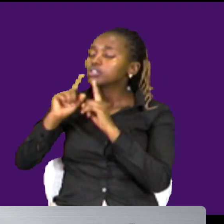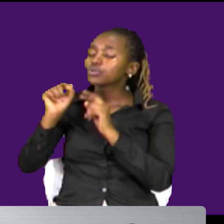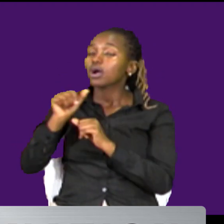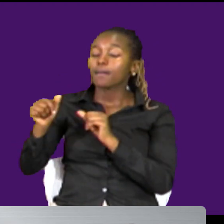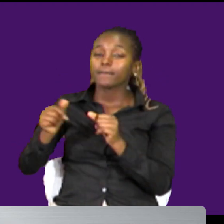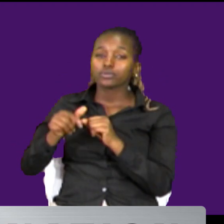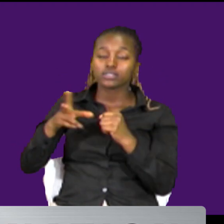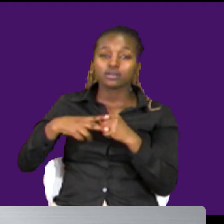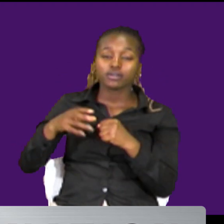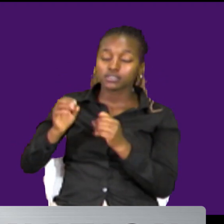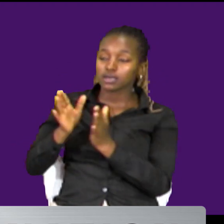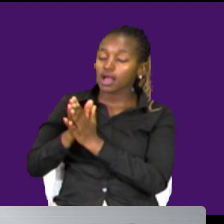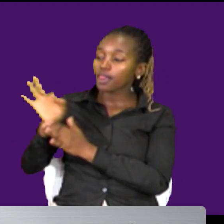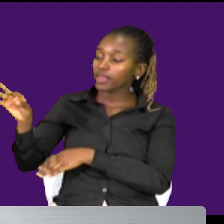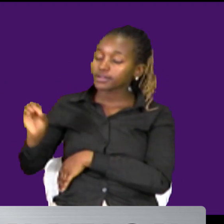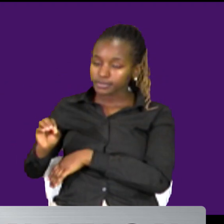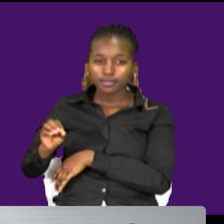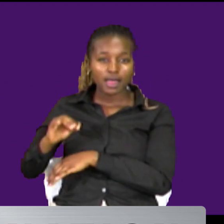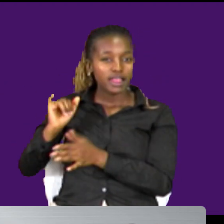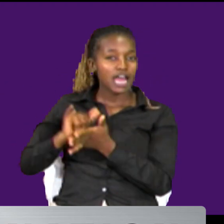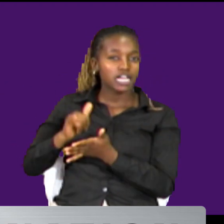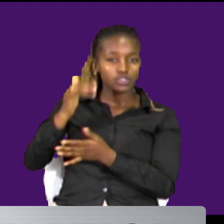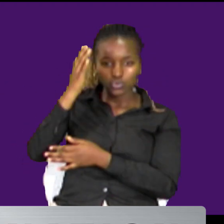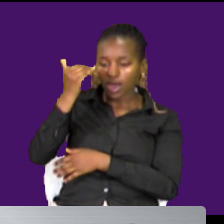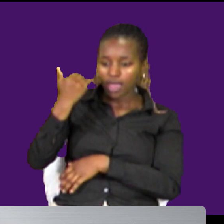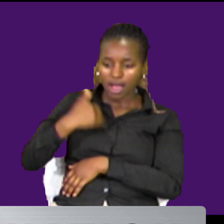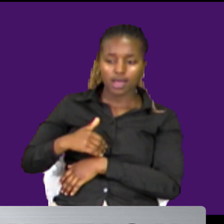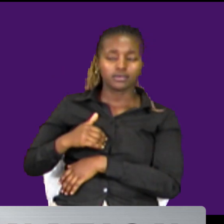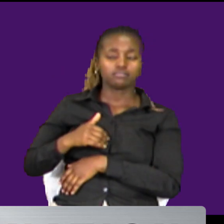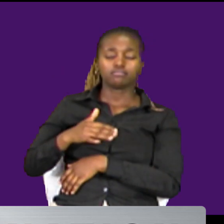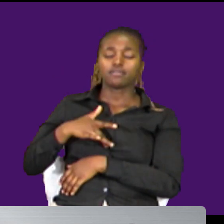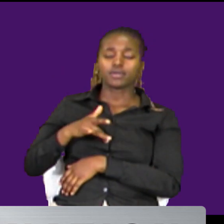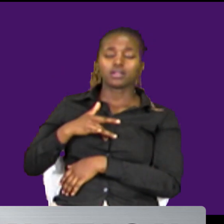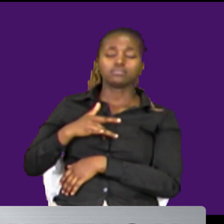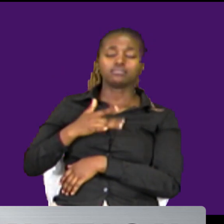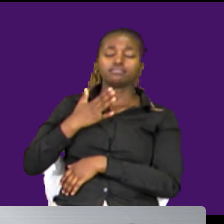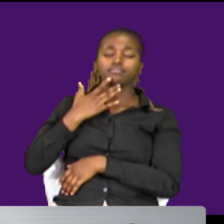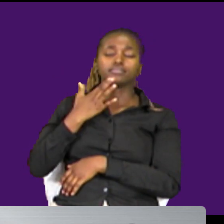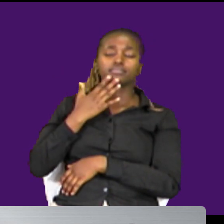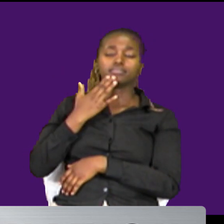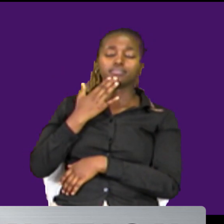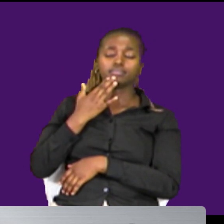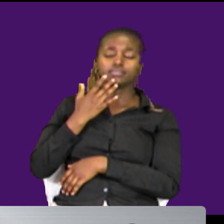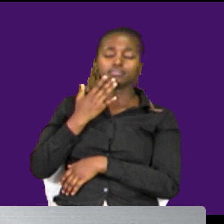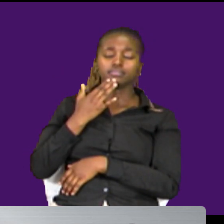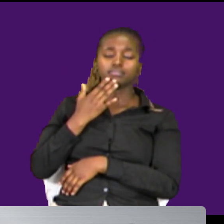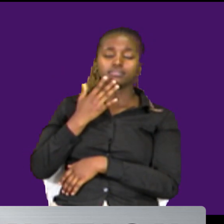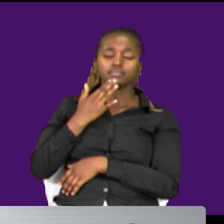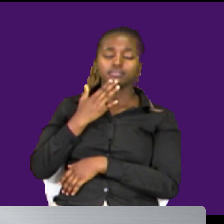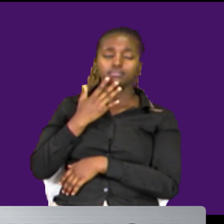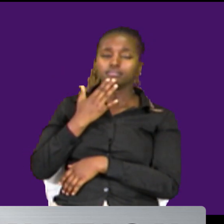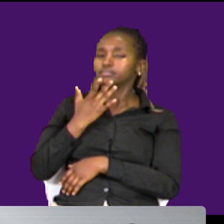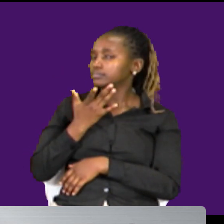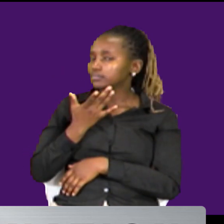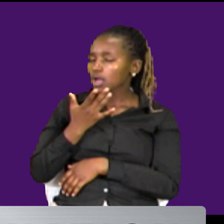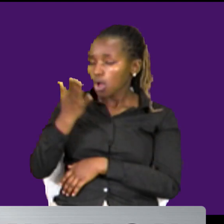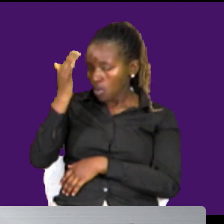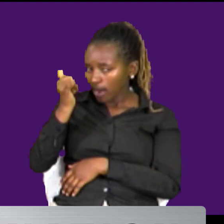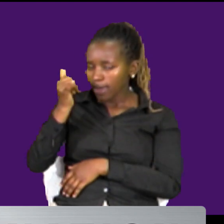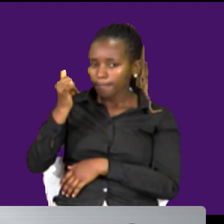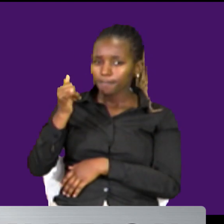and 30. And that's why I'm suspicious. She must have watched our show. Keep on watching Nyakango. Thank you. The thing is,